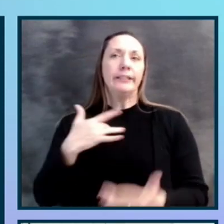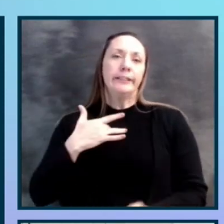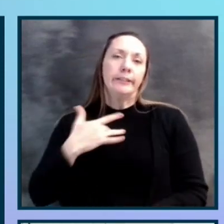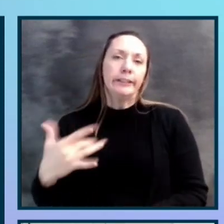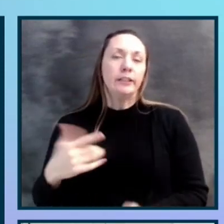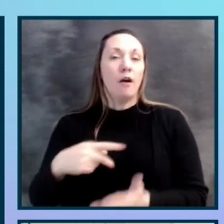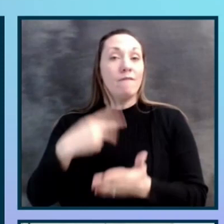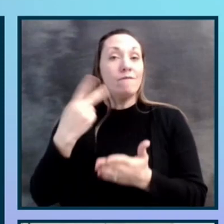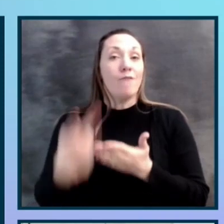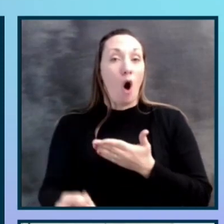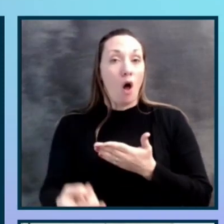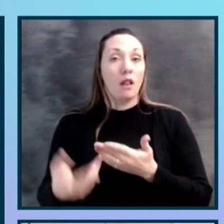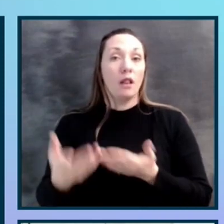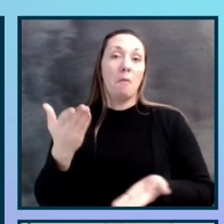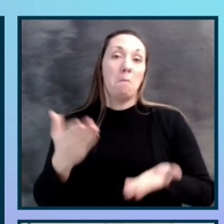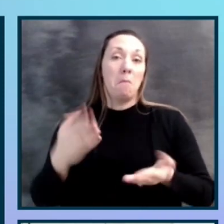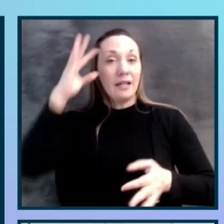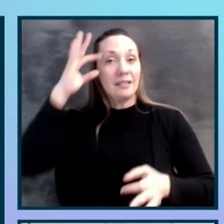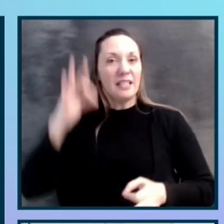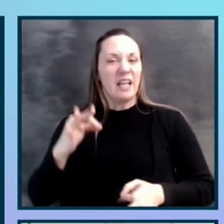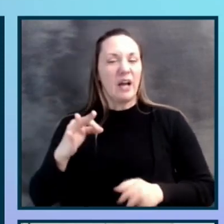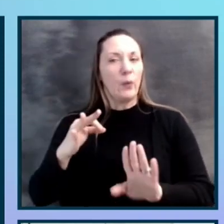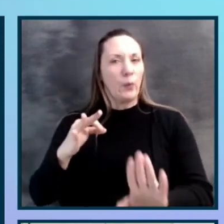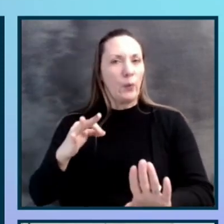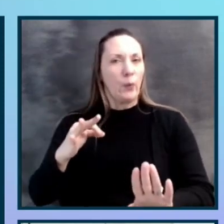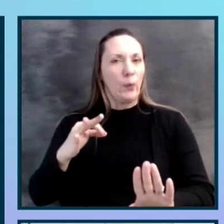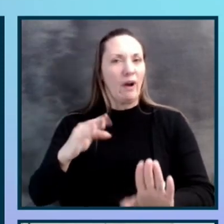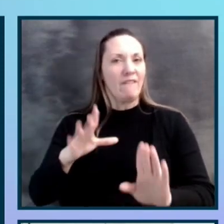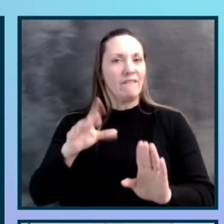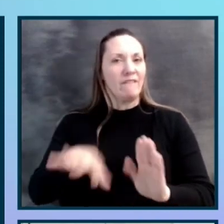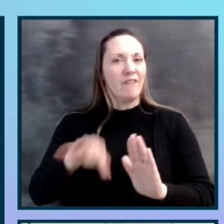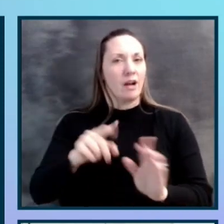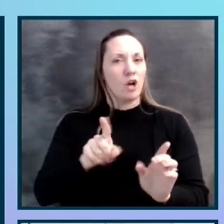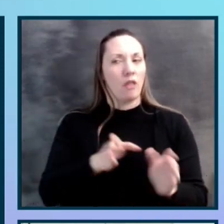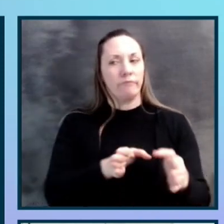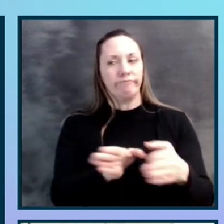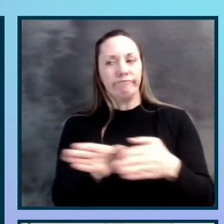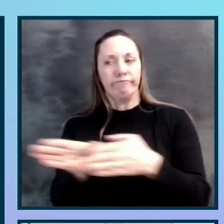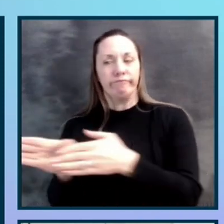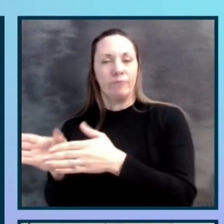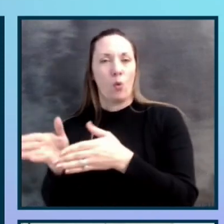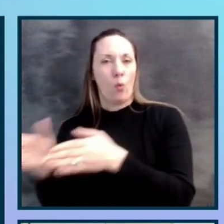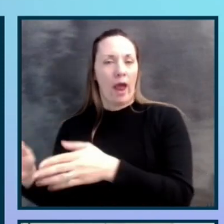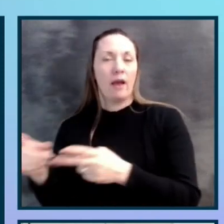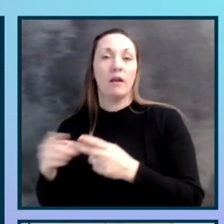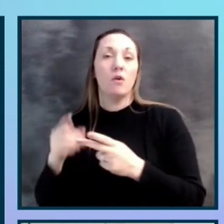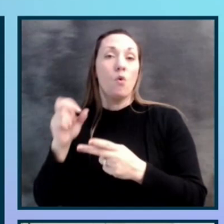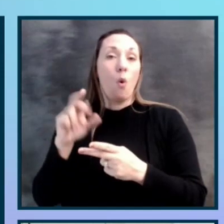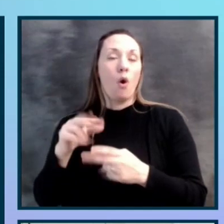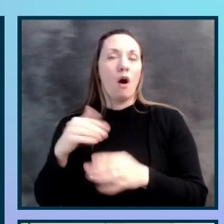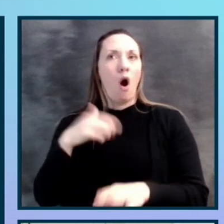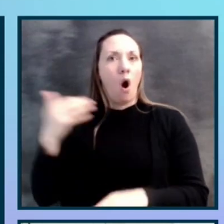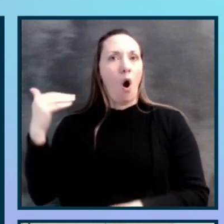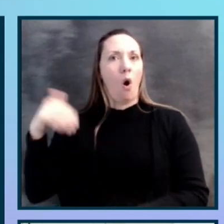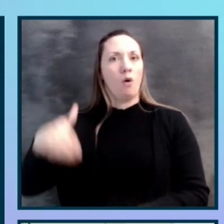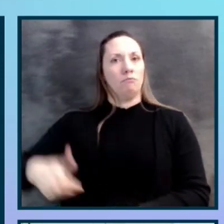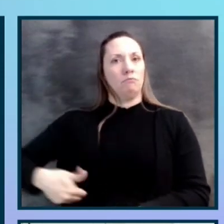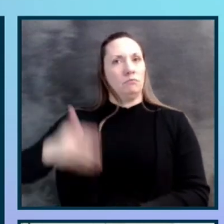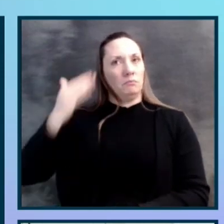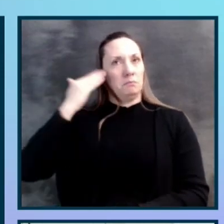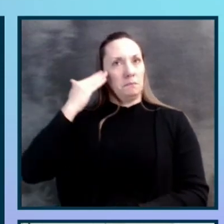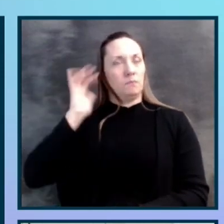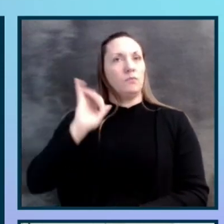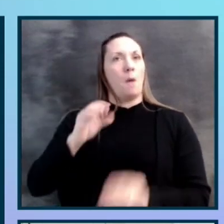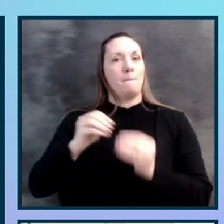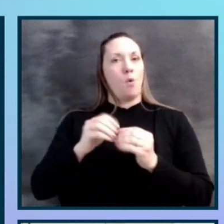falling may decide that they need to find another path, or they might need to be more careful as they go across the